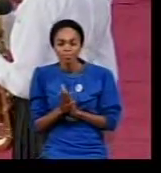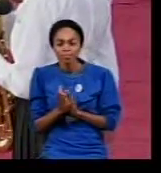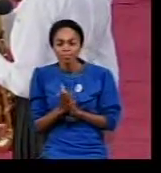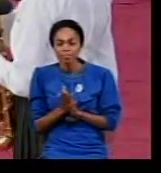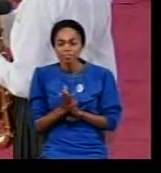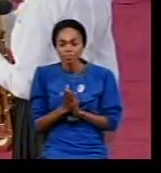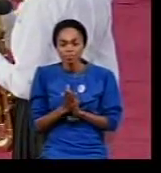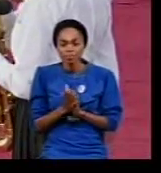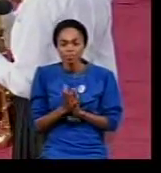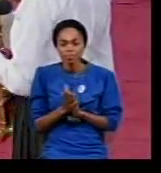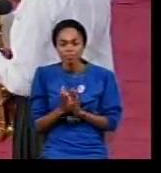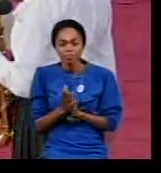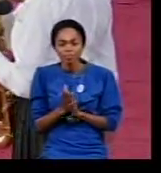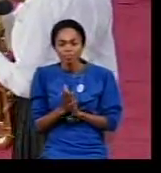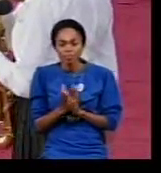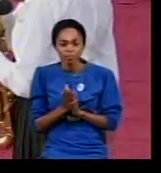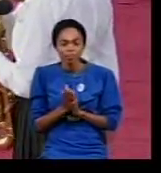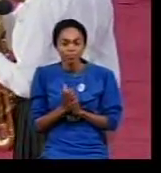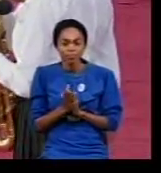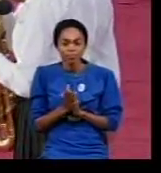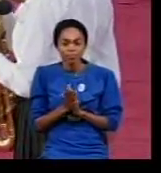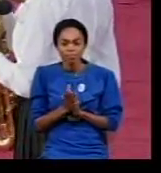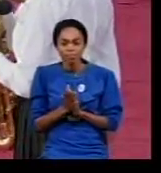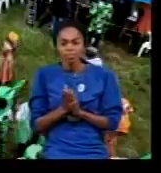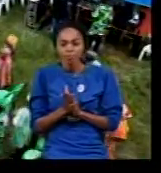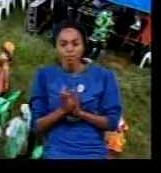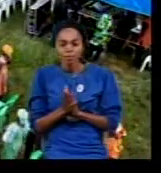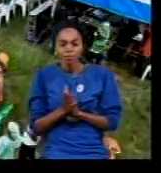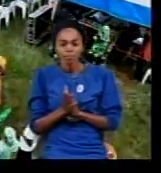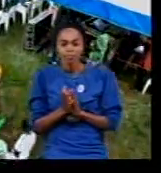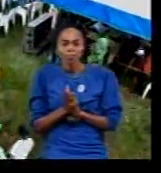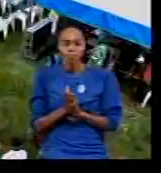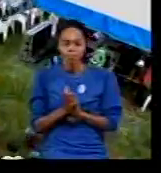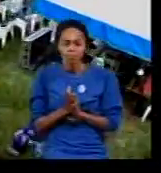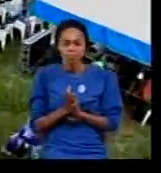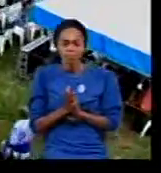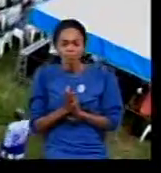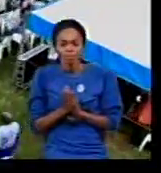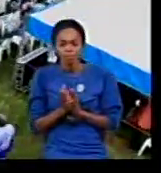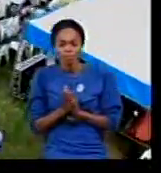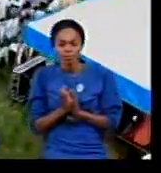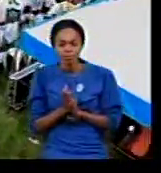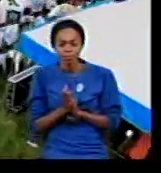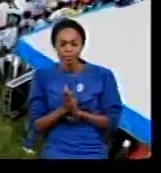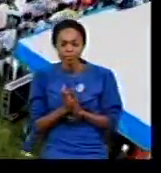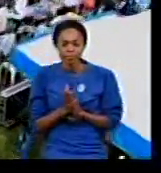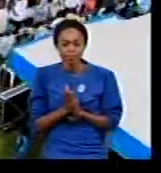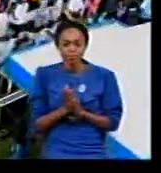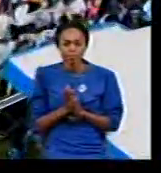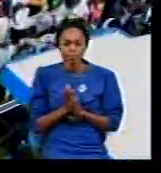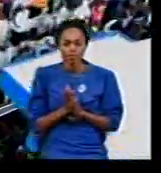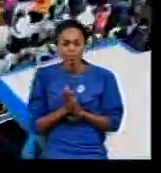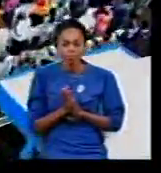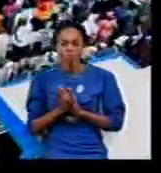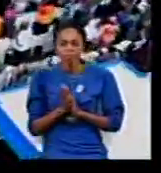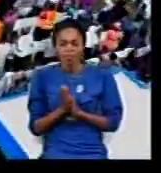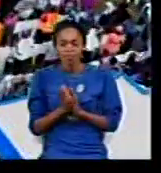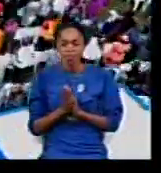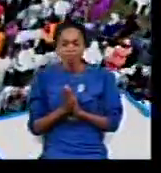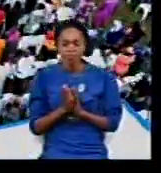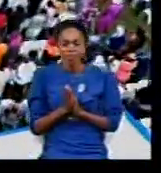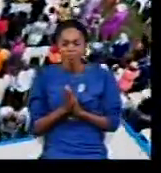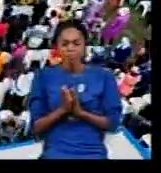never get there. They fought and they persecuted. And then revival is going on now. They have been sick, no healing. And they have been, you